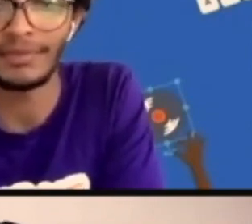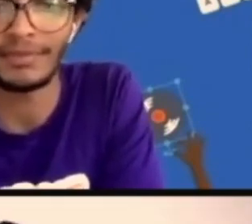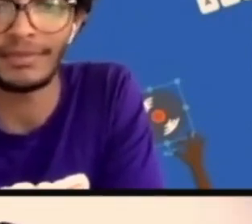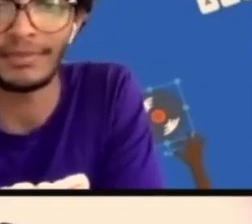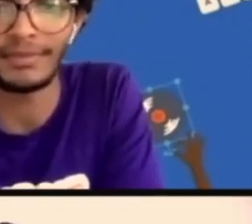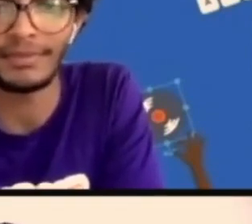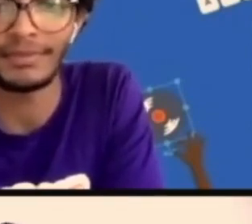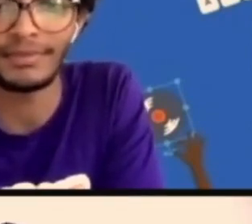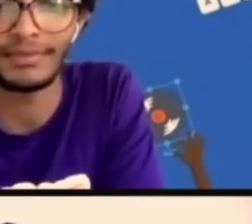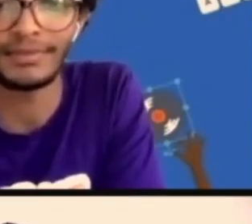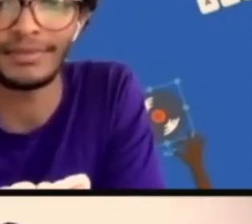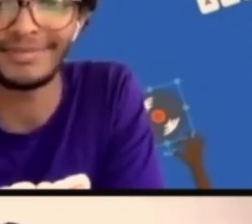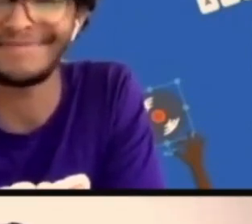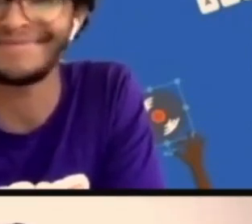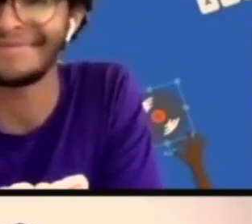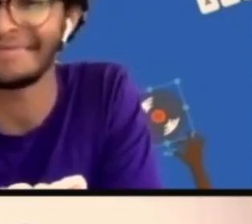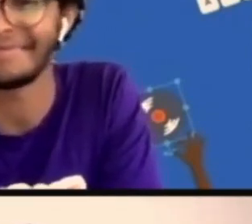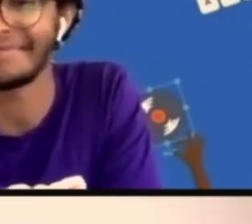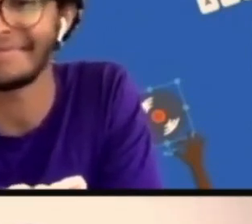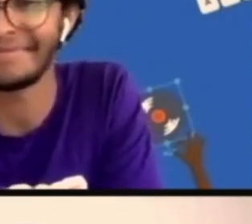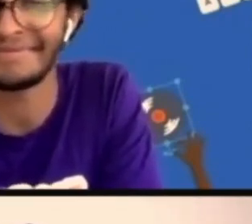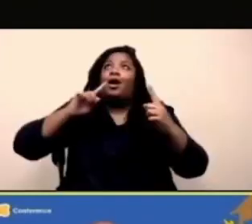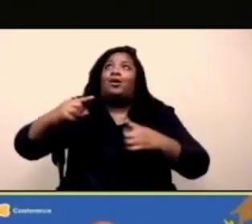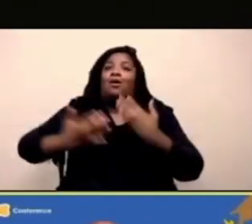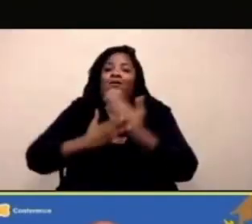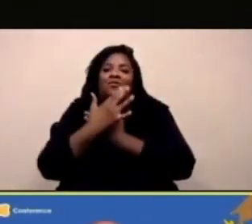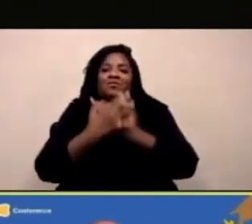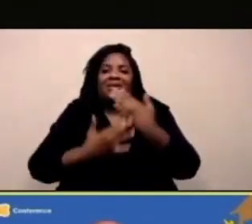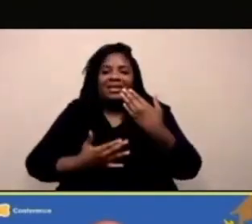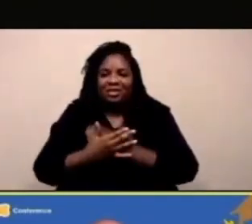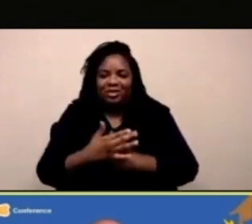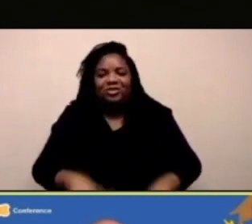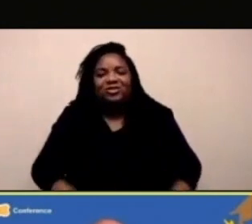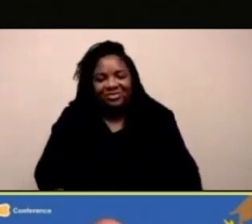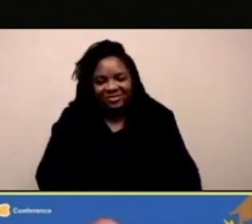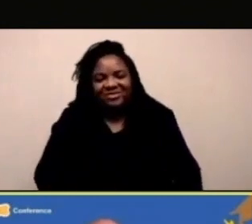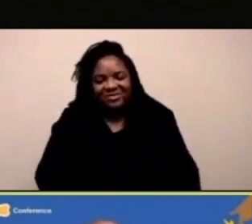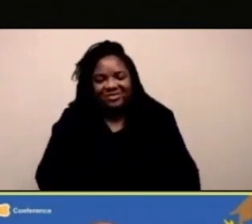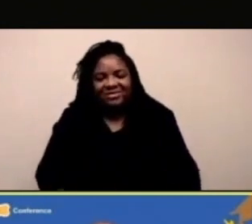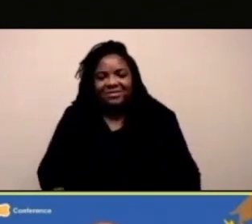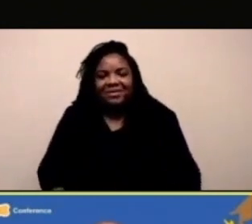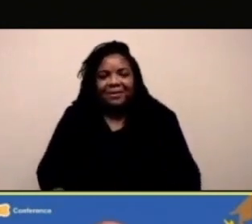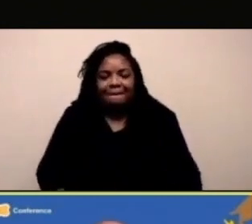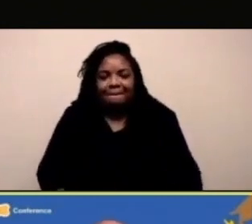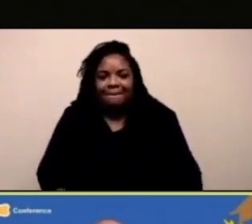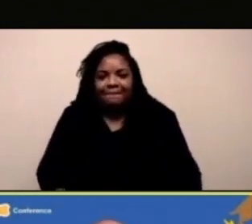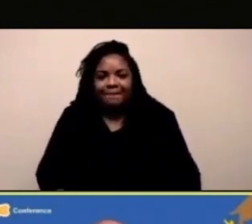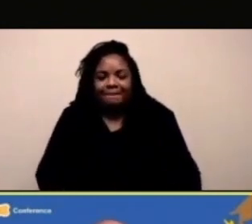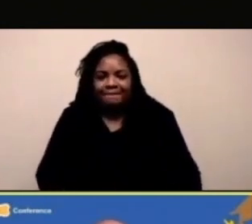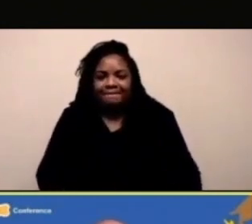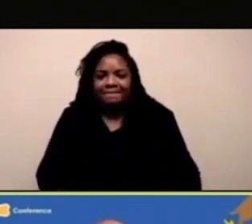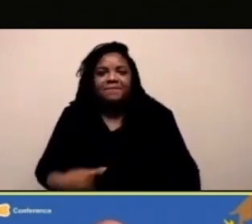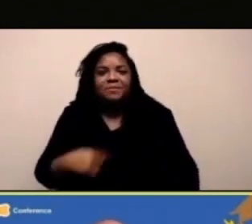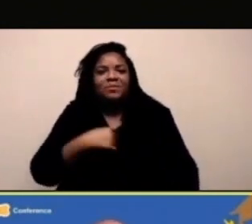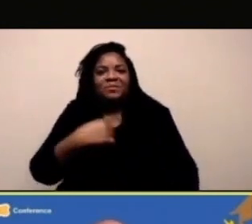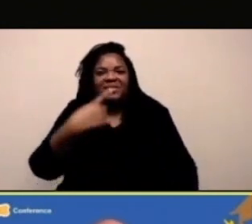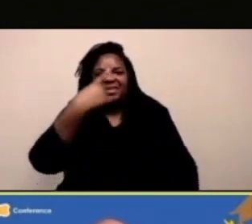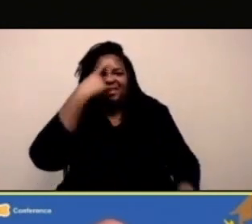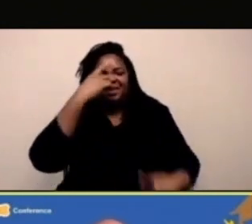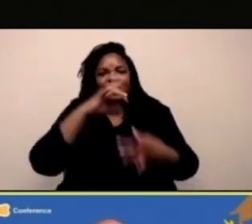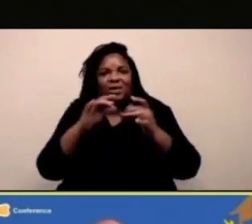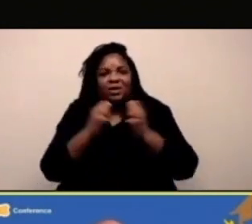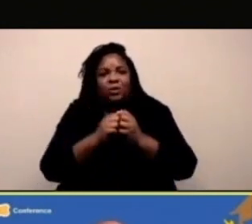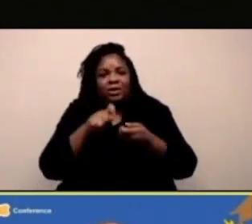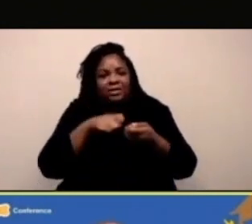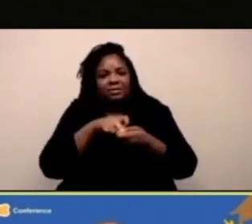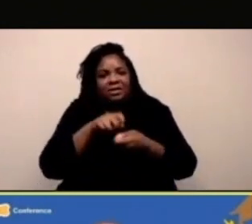I'm very happy because I can go to the beach. Exactly. Great. Yes, definitely. So, and when we think about this related to the specific